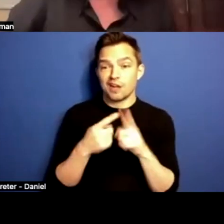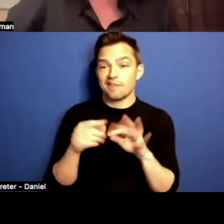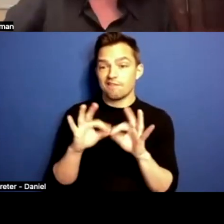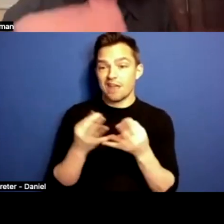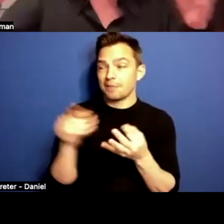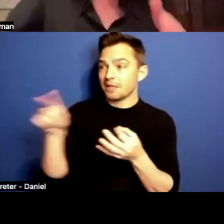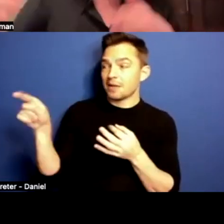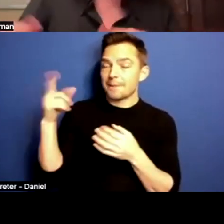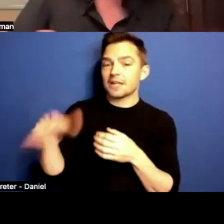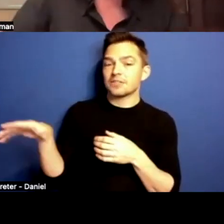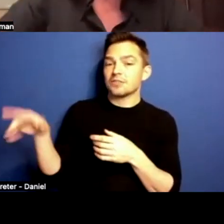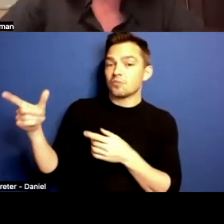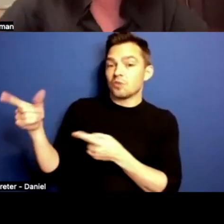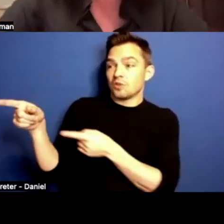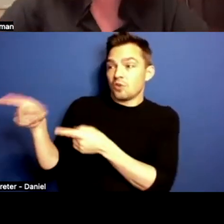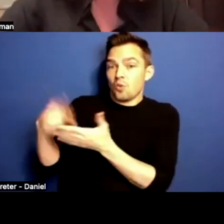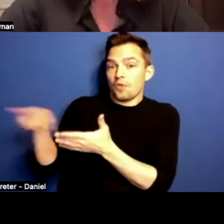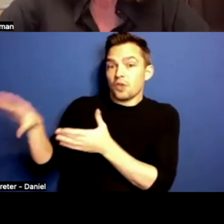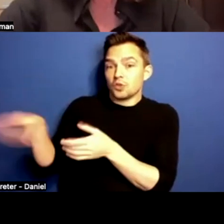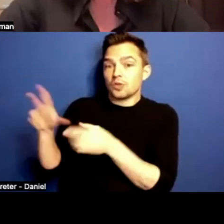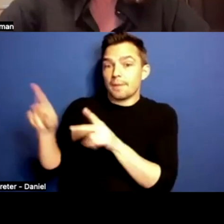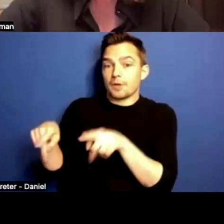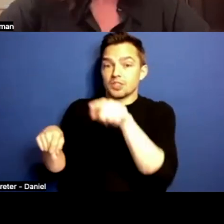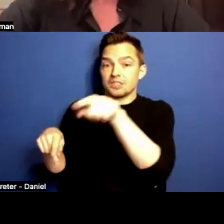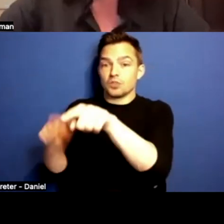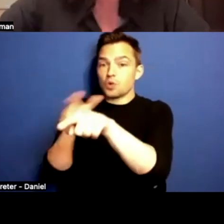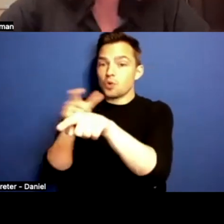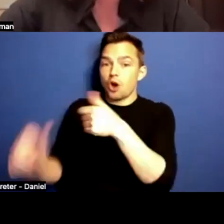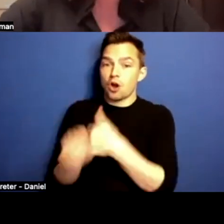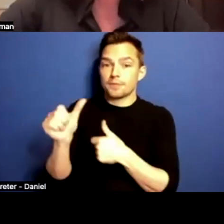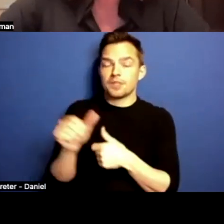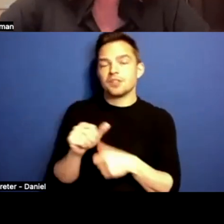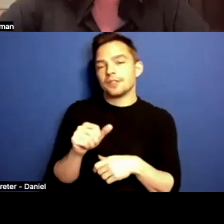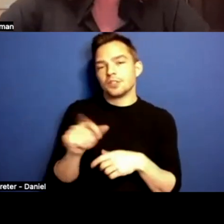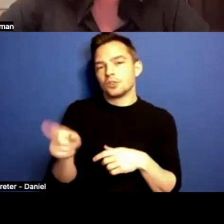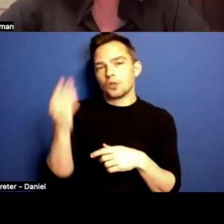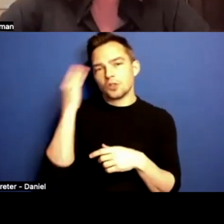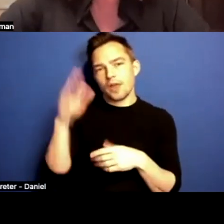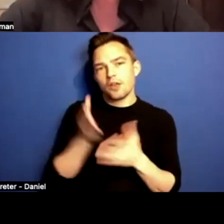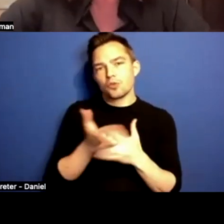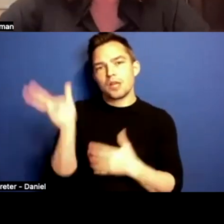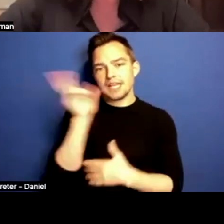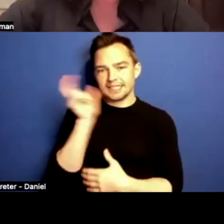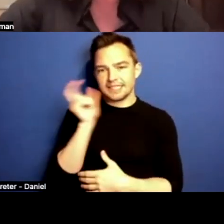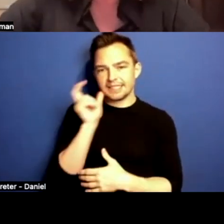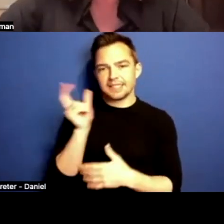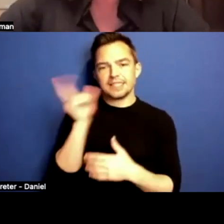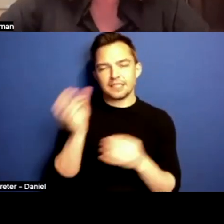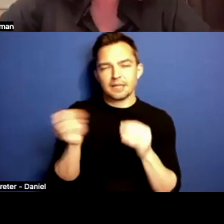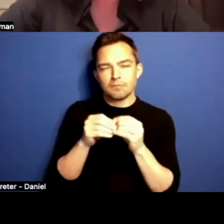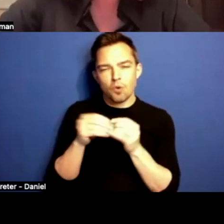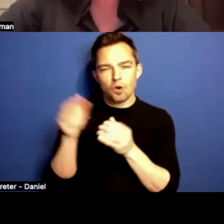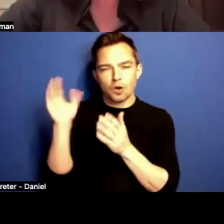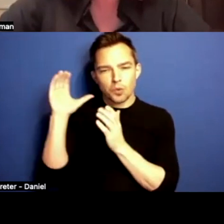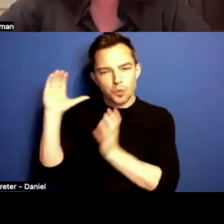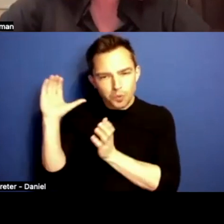because of what they might do to the person who harms. So and one can only know that through listening, and then listening a little bit more. So I very